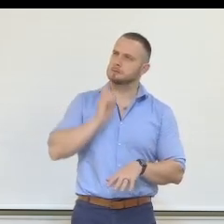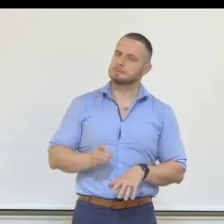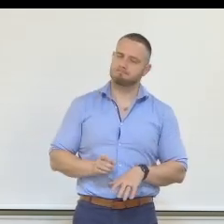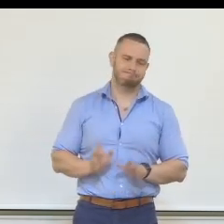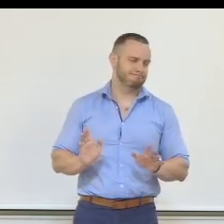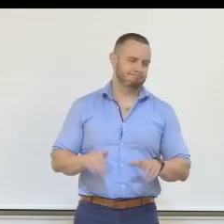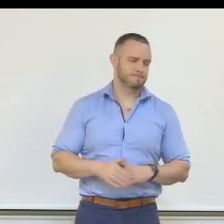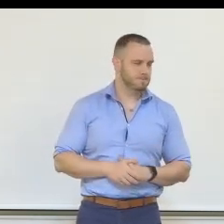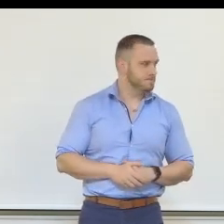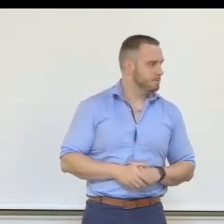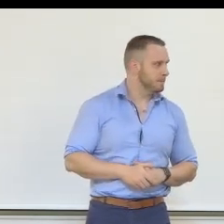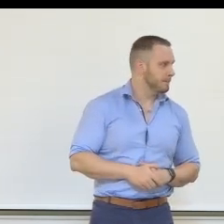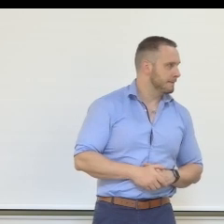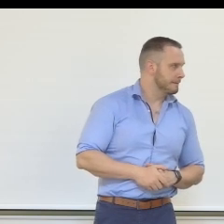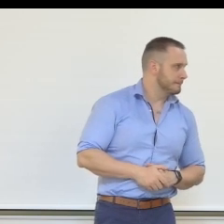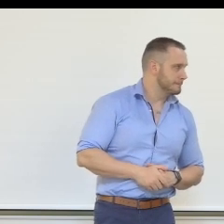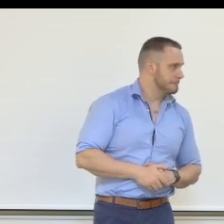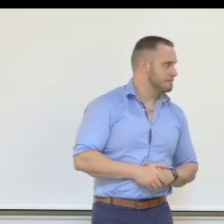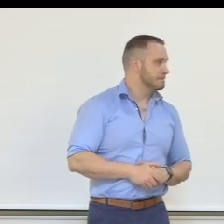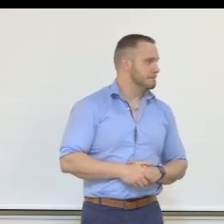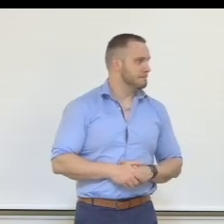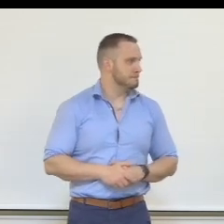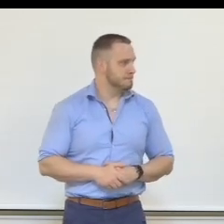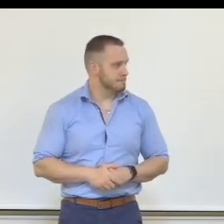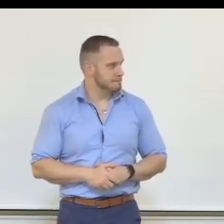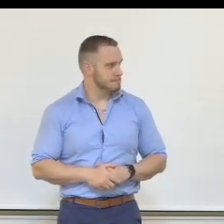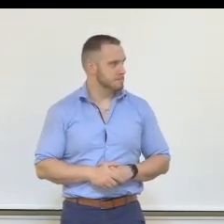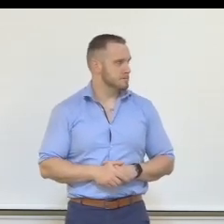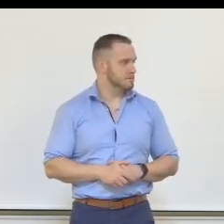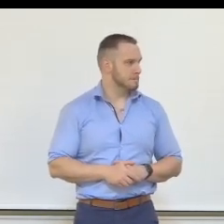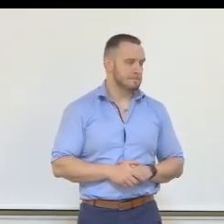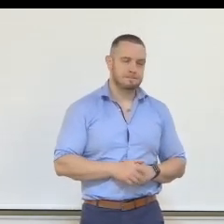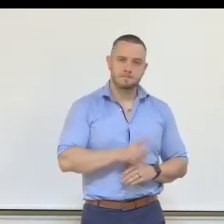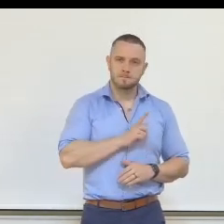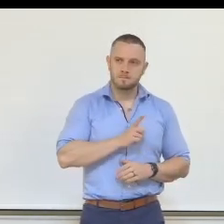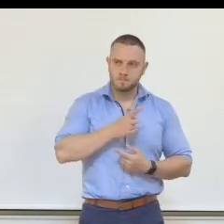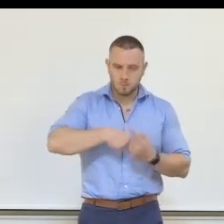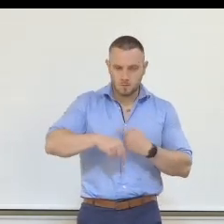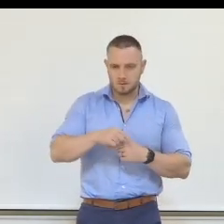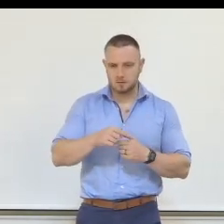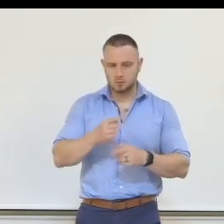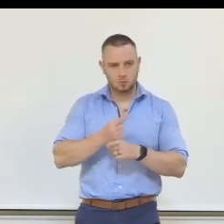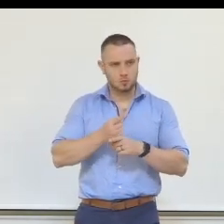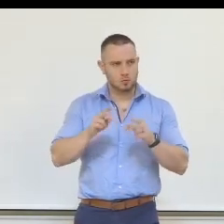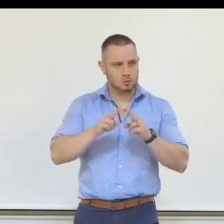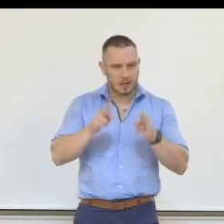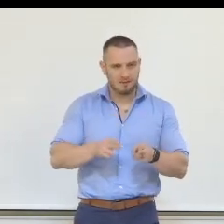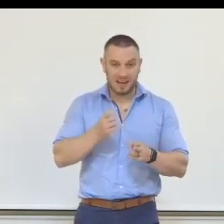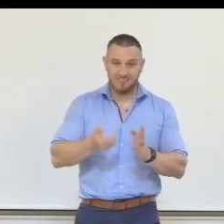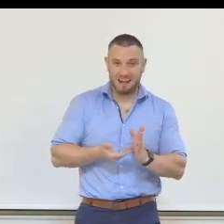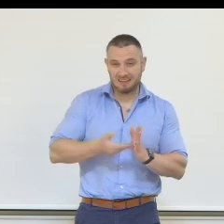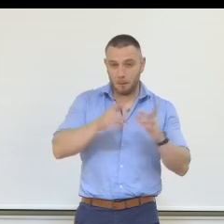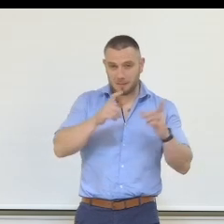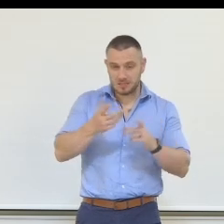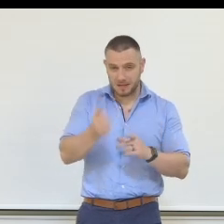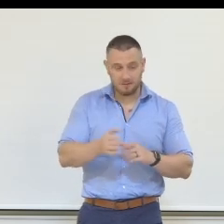had. Anyway, I wanted, because we're talking about habitat, to add a few additional pictures. So